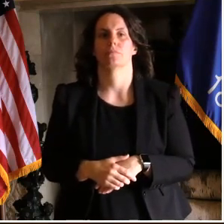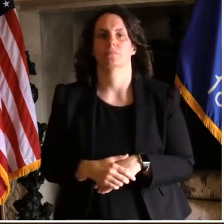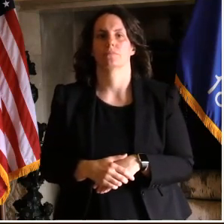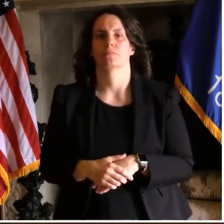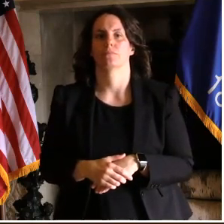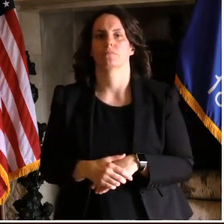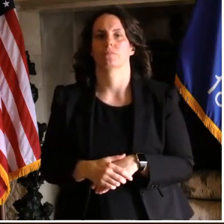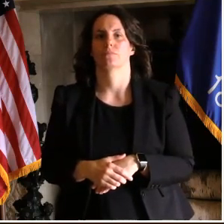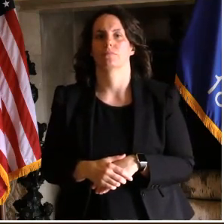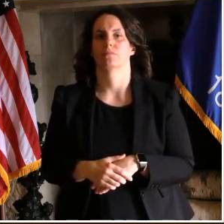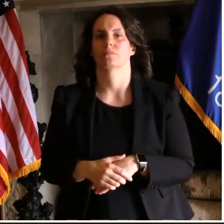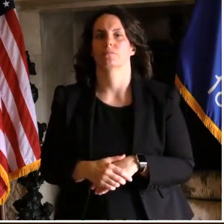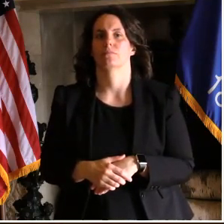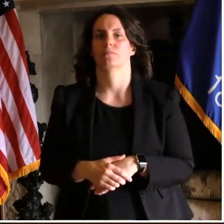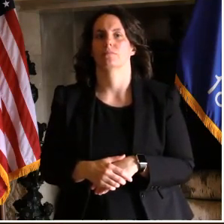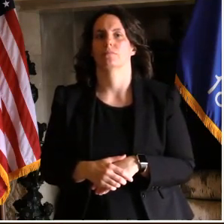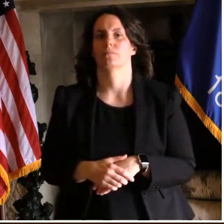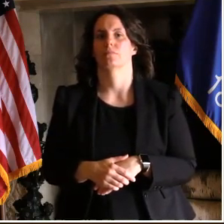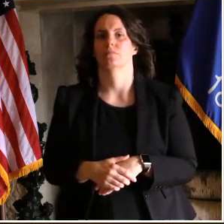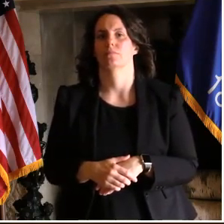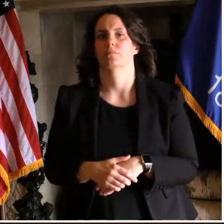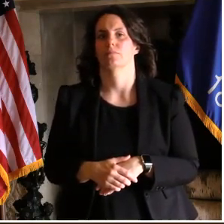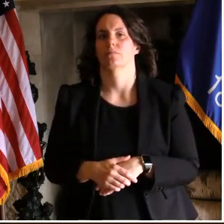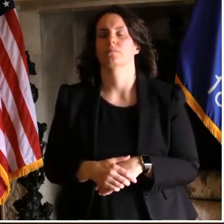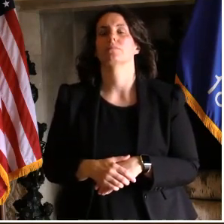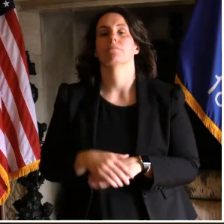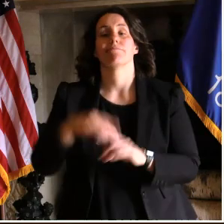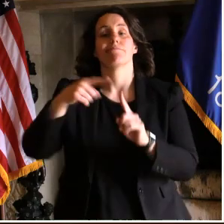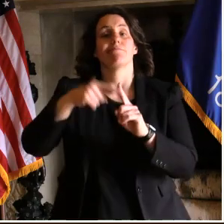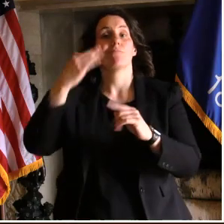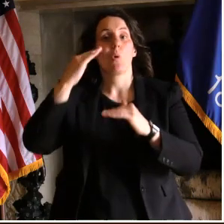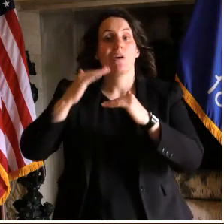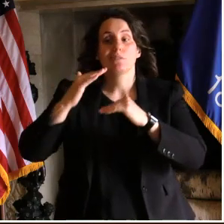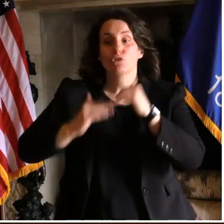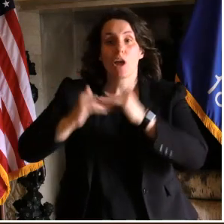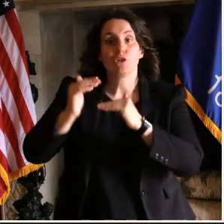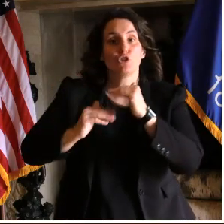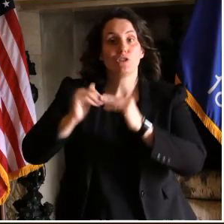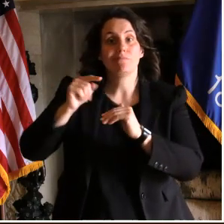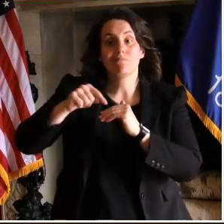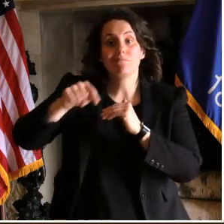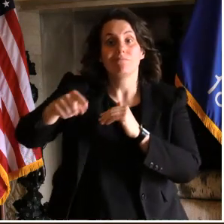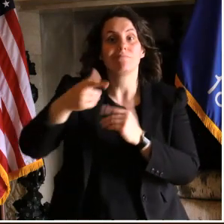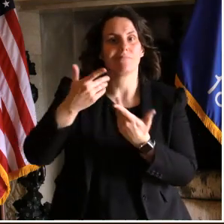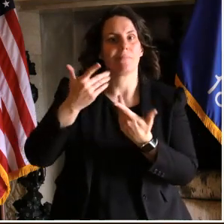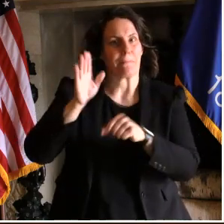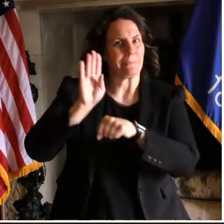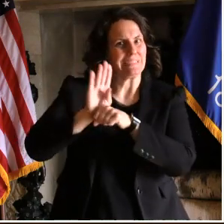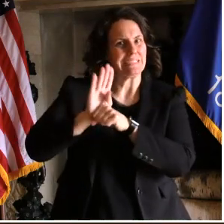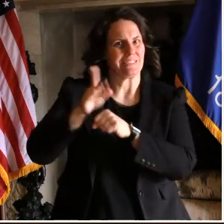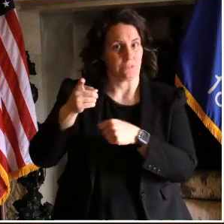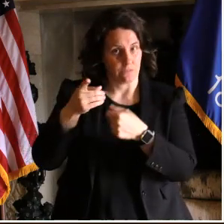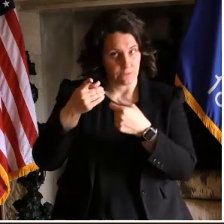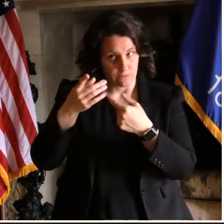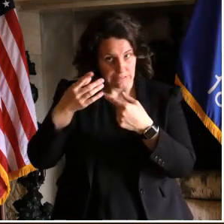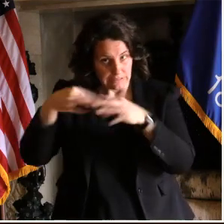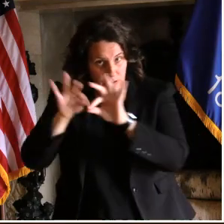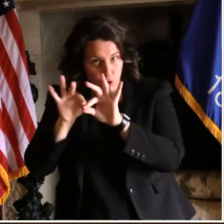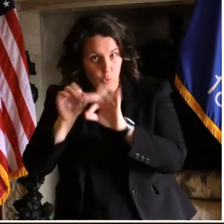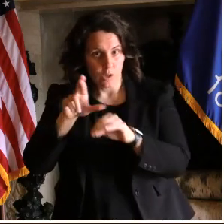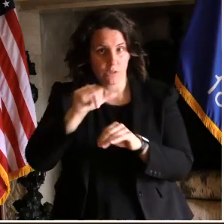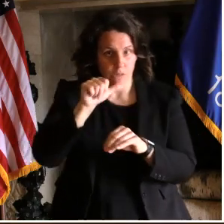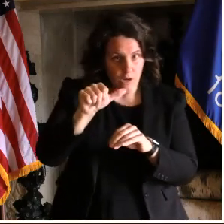construction industry? Will it be considered essential, and could work continue on private construction sites? As I